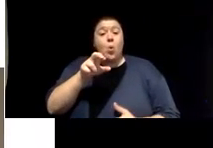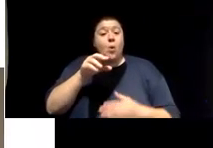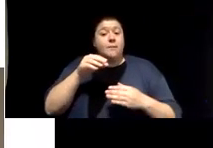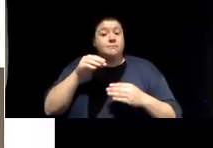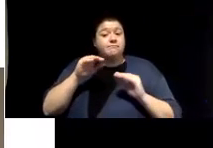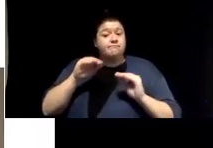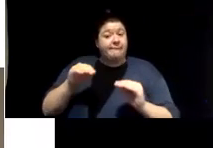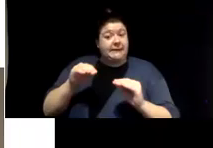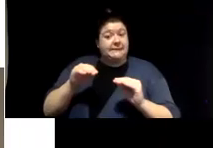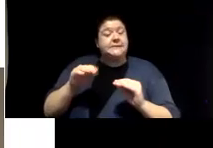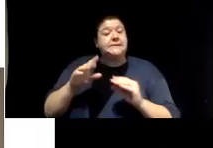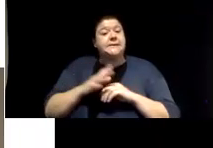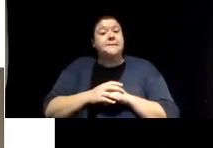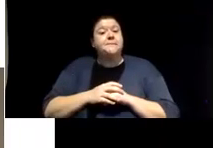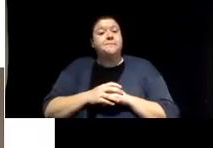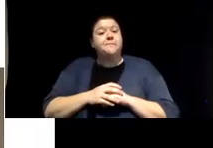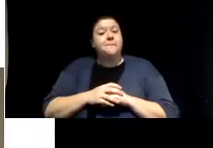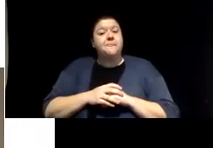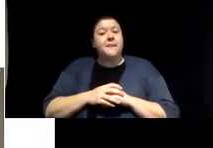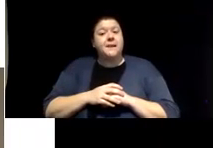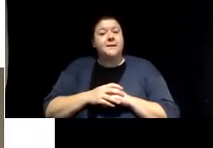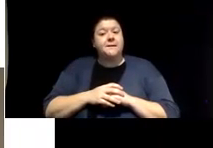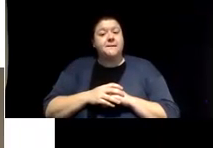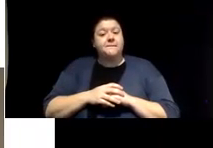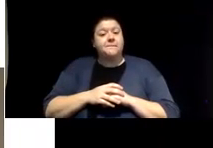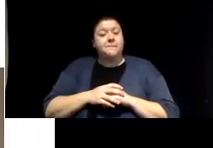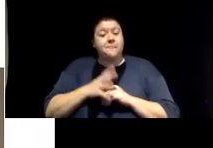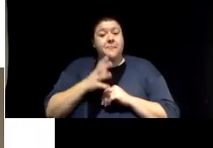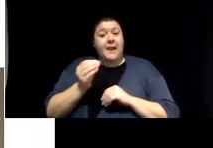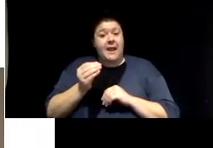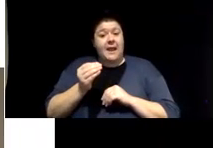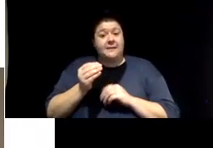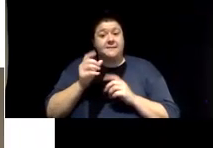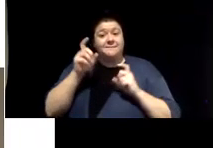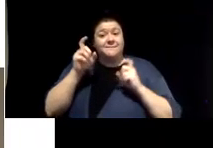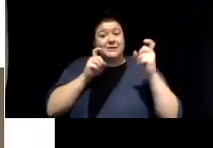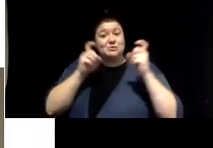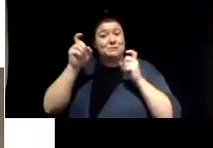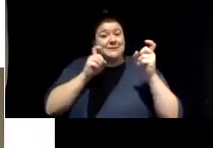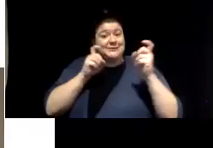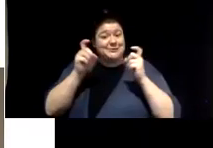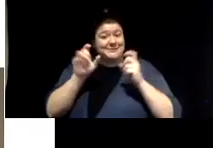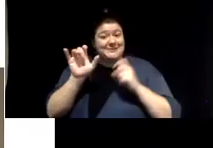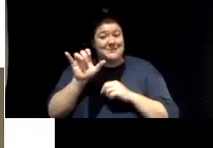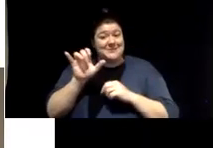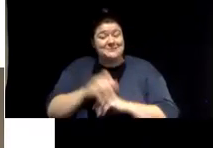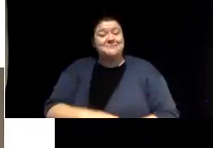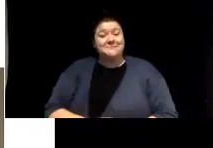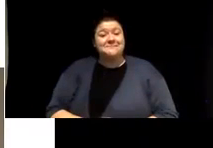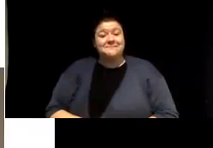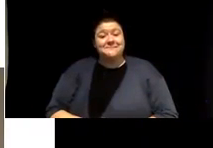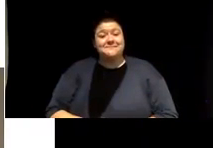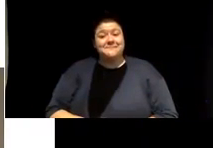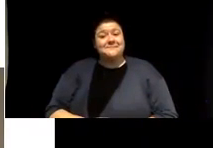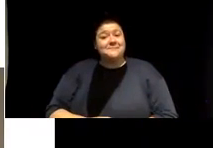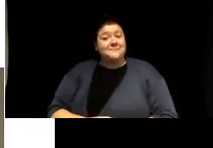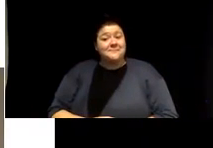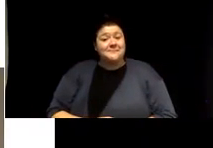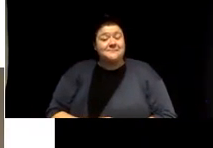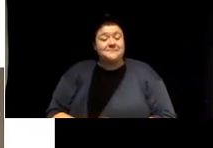they're born with in order to feed. And your mouth is also used to help you make